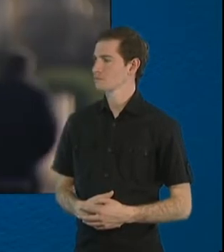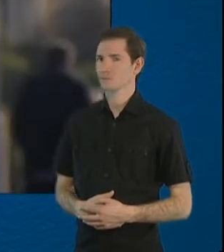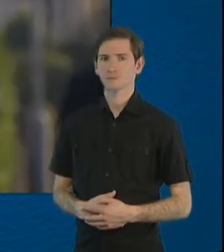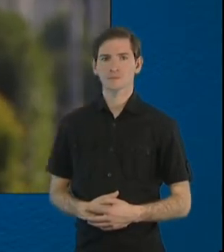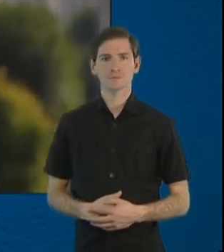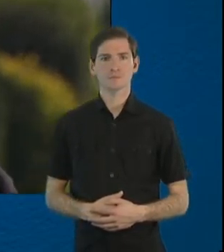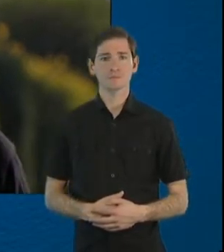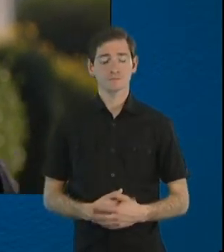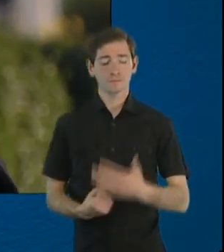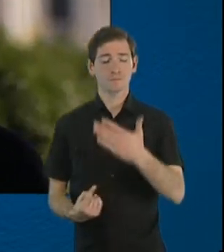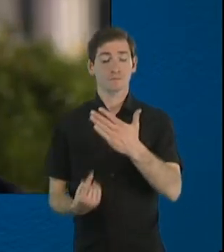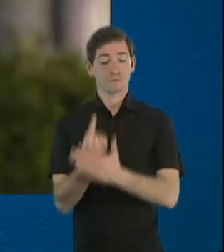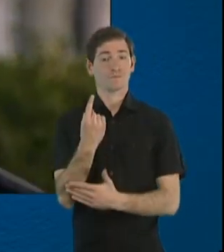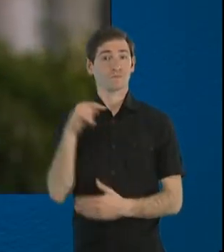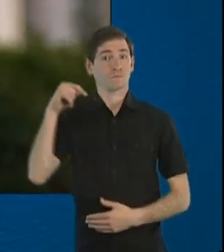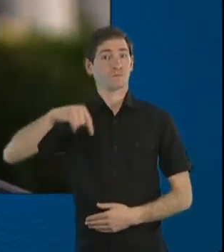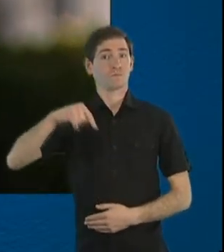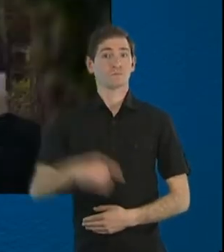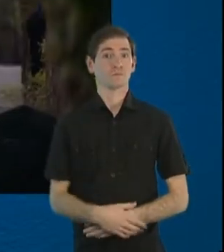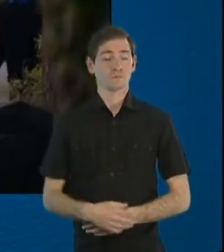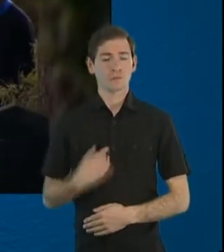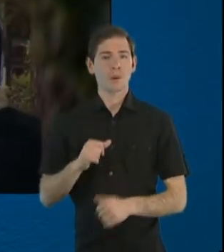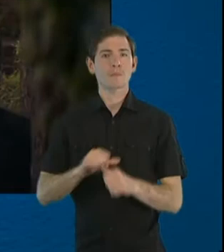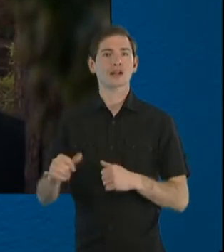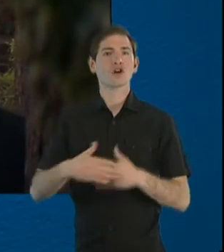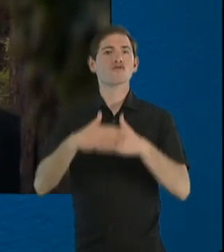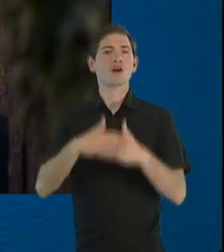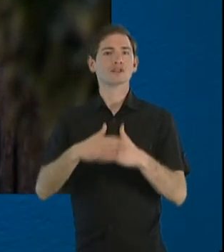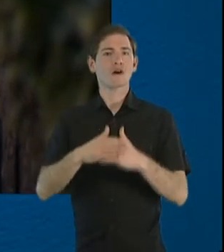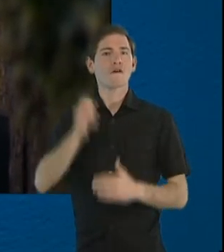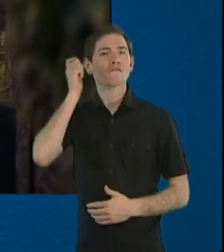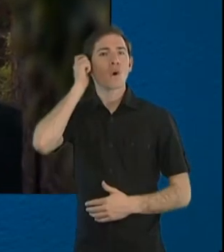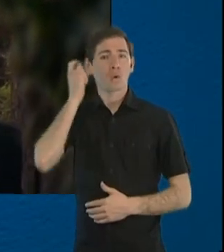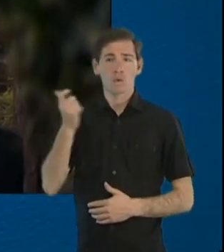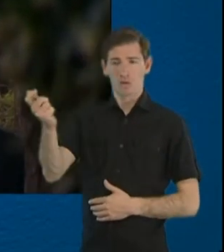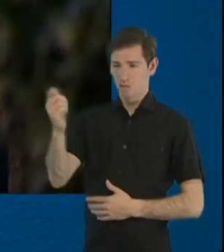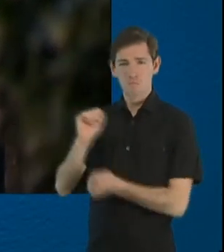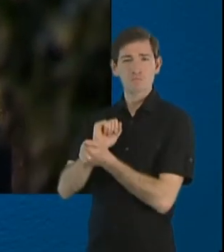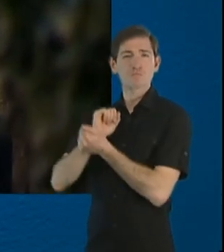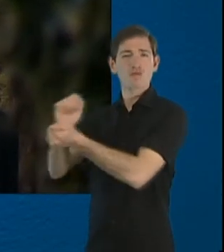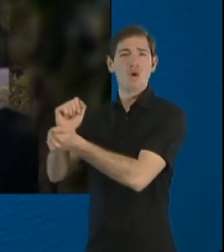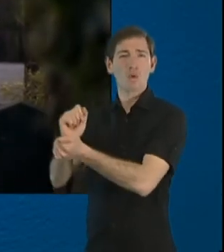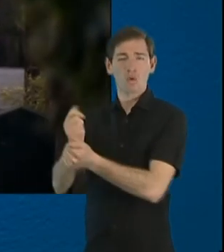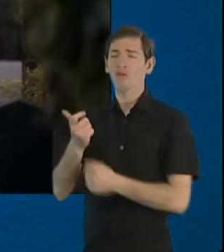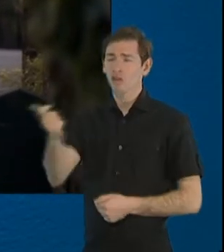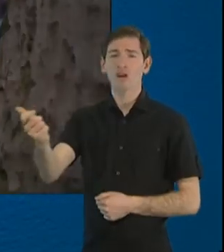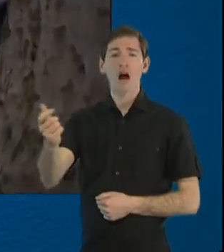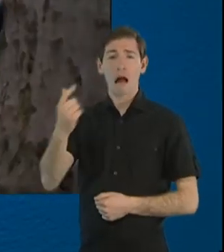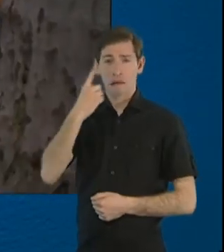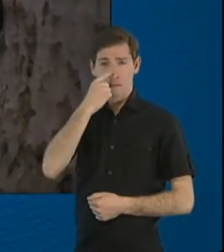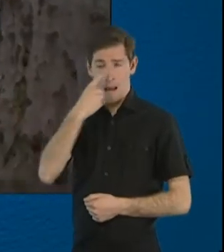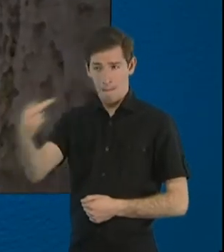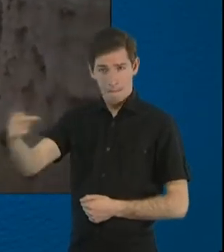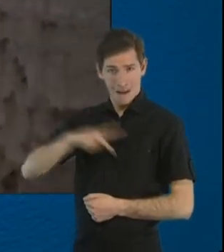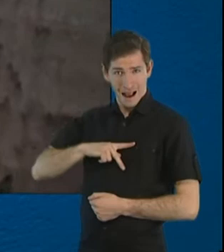When the incident happened, I had given my best friend a phone that they can use, and I asked for it back